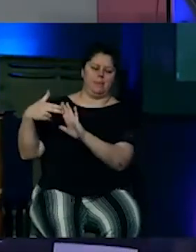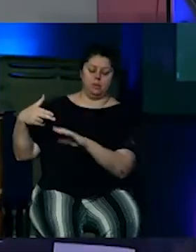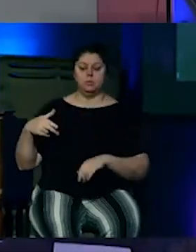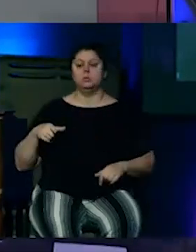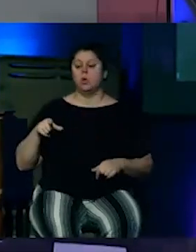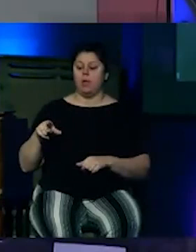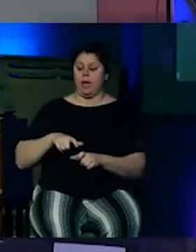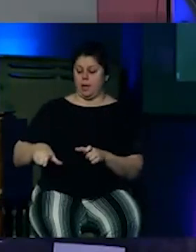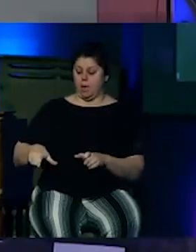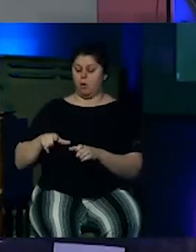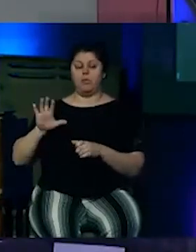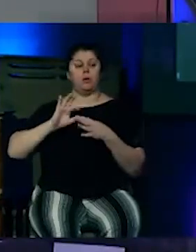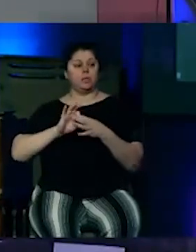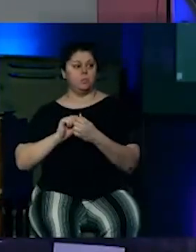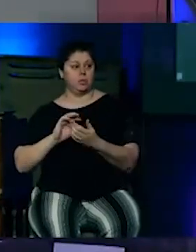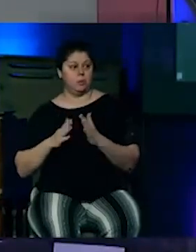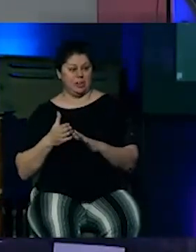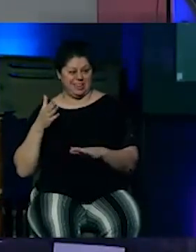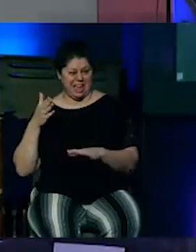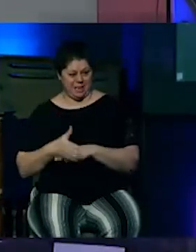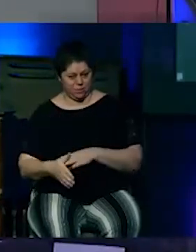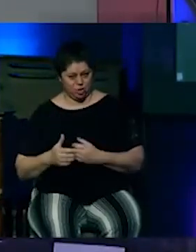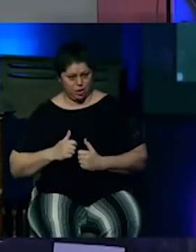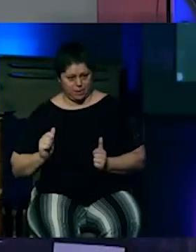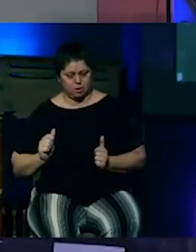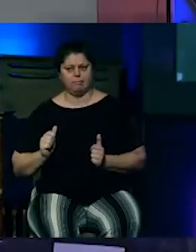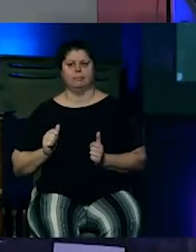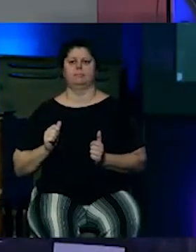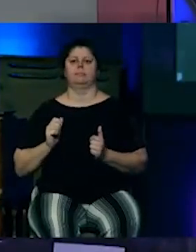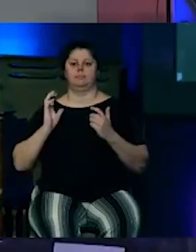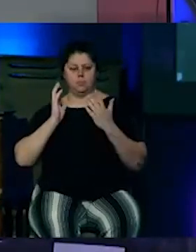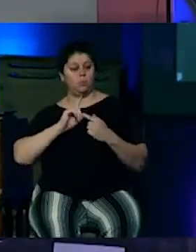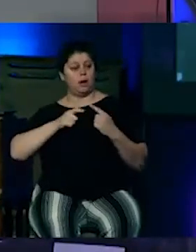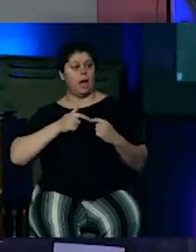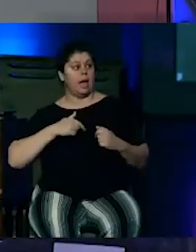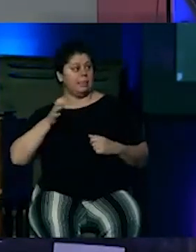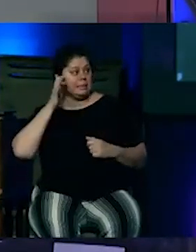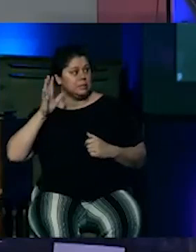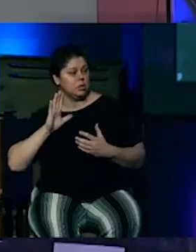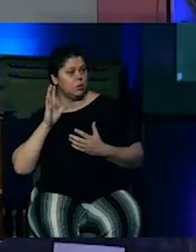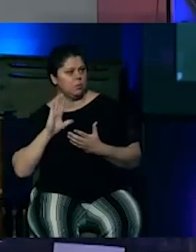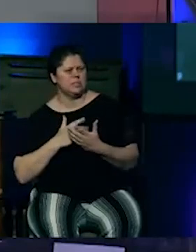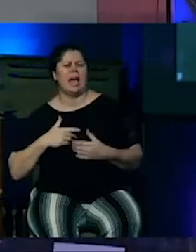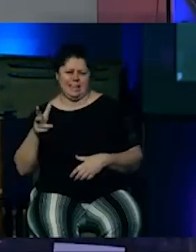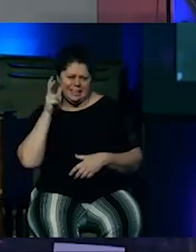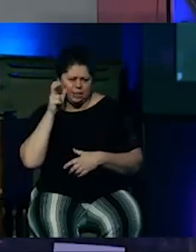community after they came out and kind of, you know, when I listen to their music, I hear the queerness in